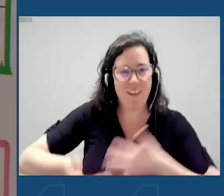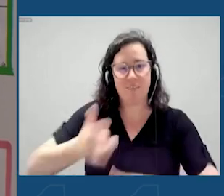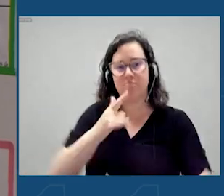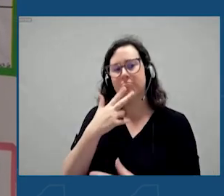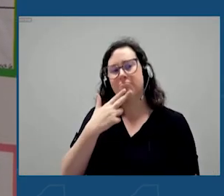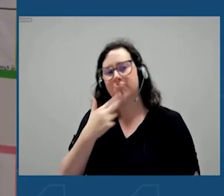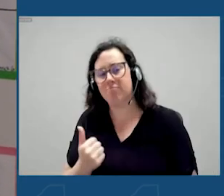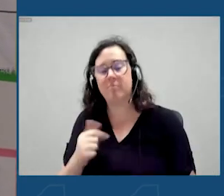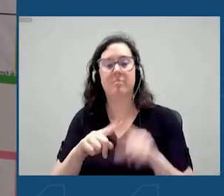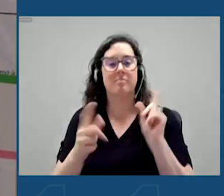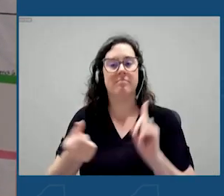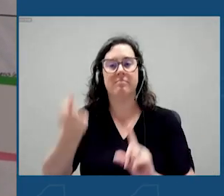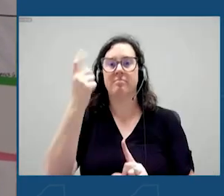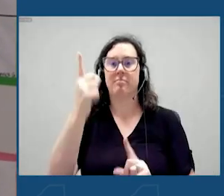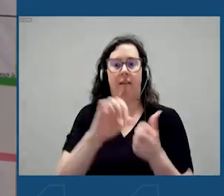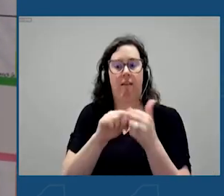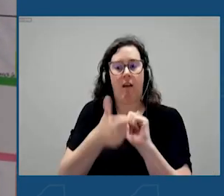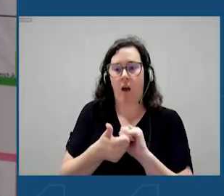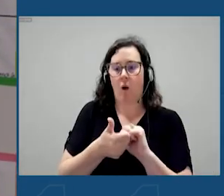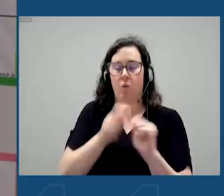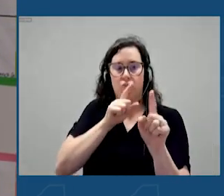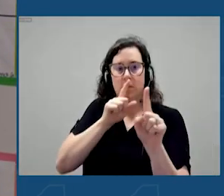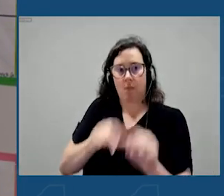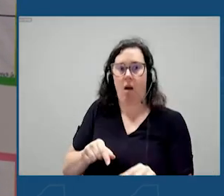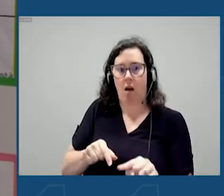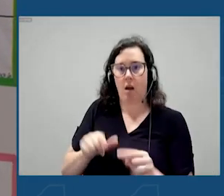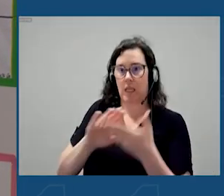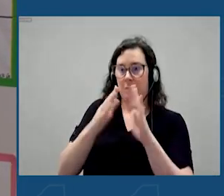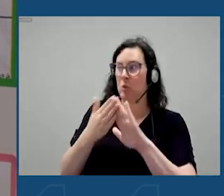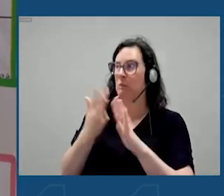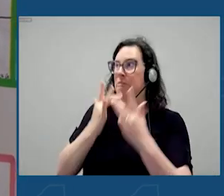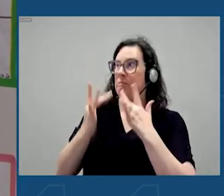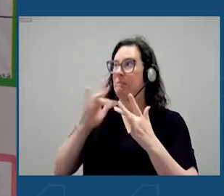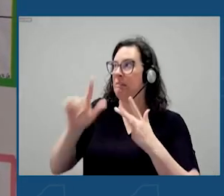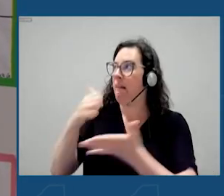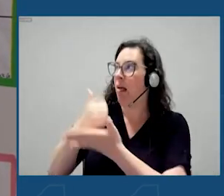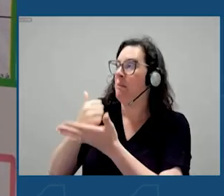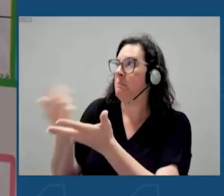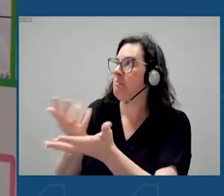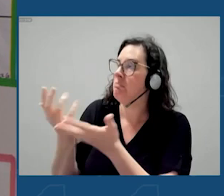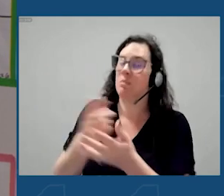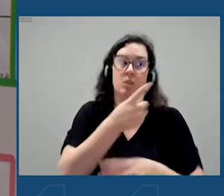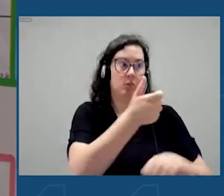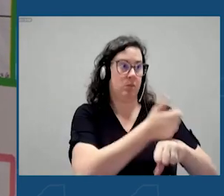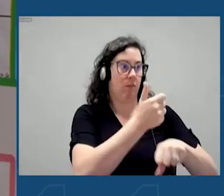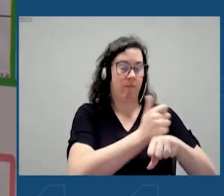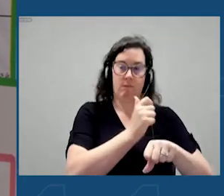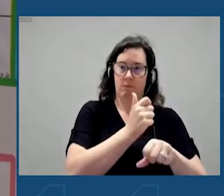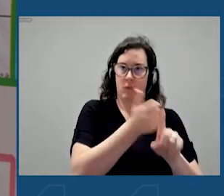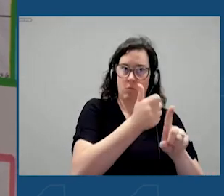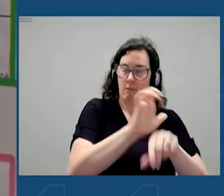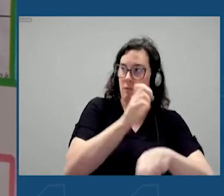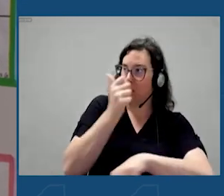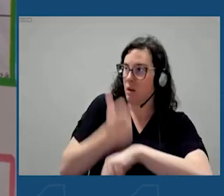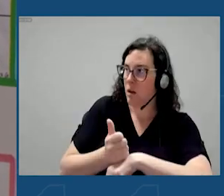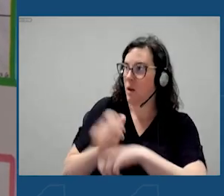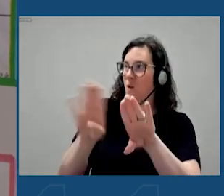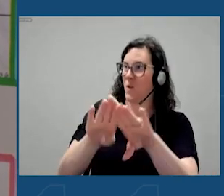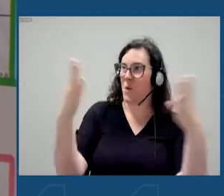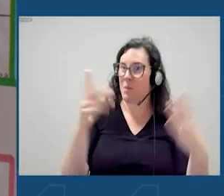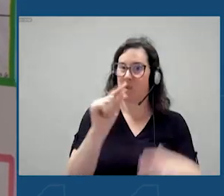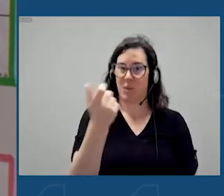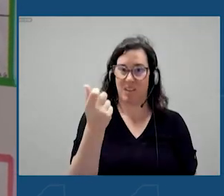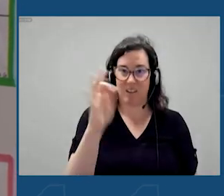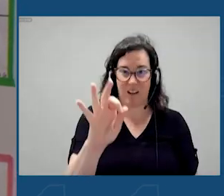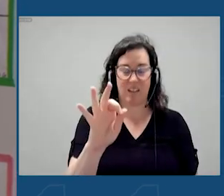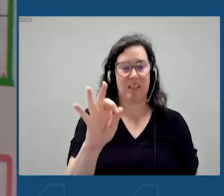also how you responded to a community that really needed help here. And opening in 2019, some would say